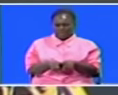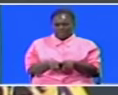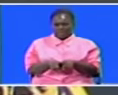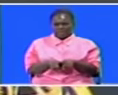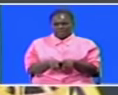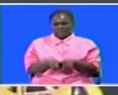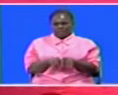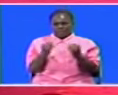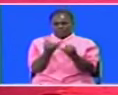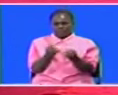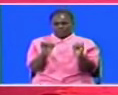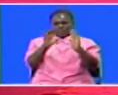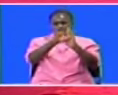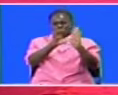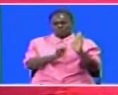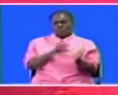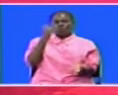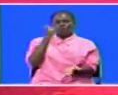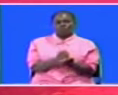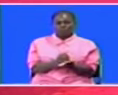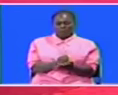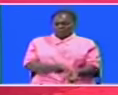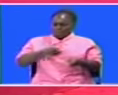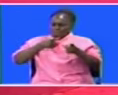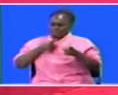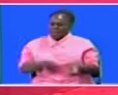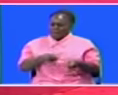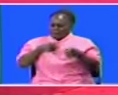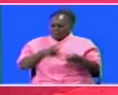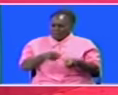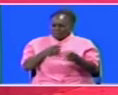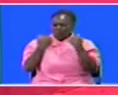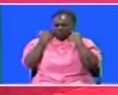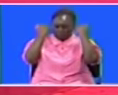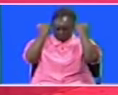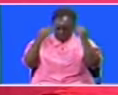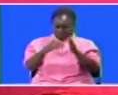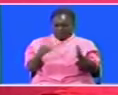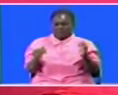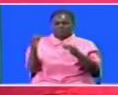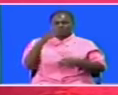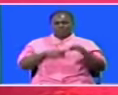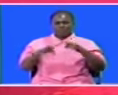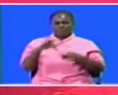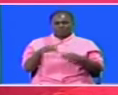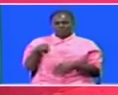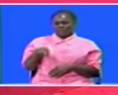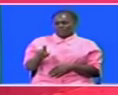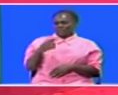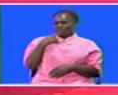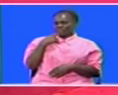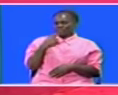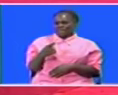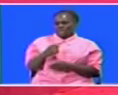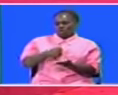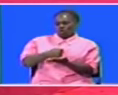holders of independent constitutional offices, accusing them of frustrating the war against corruption. In fact, he even went after the